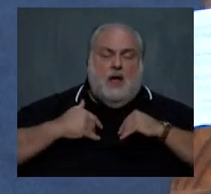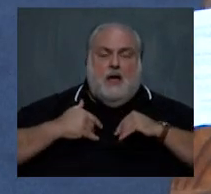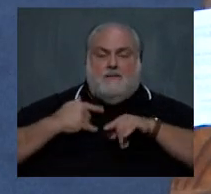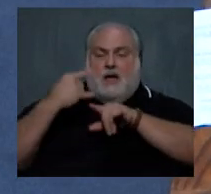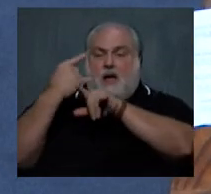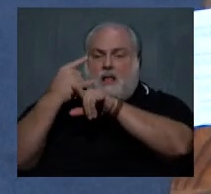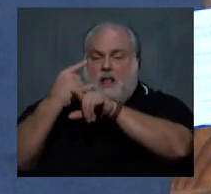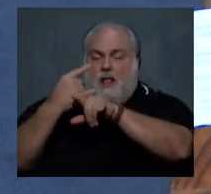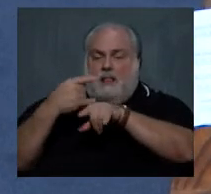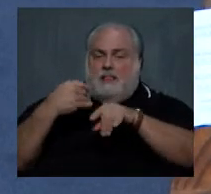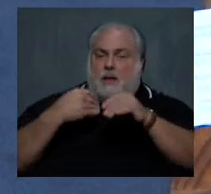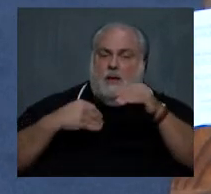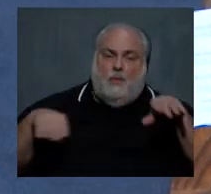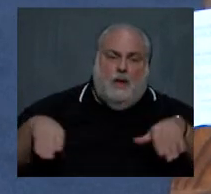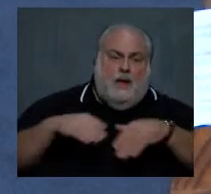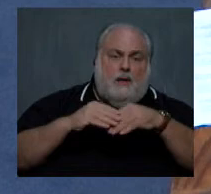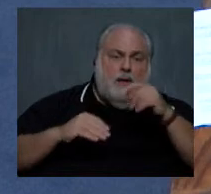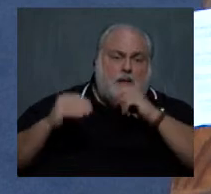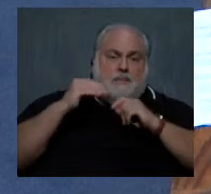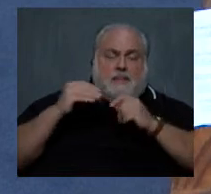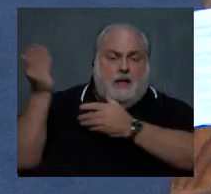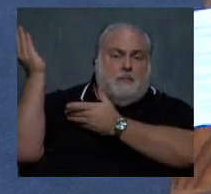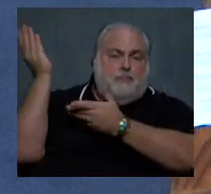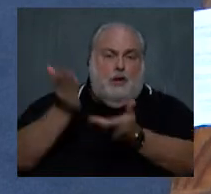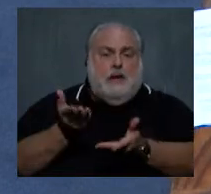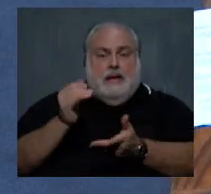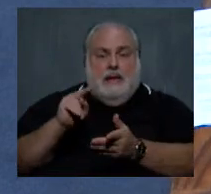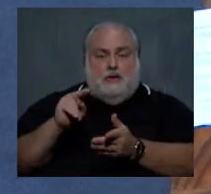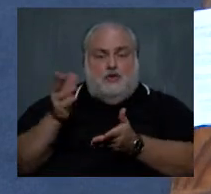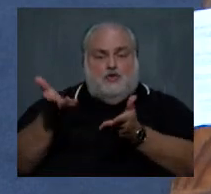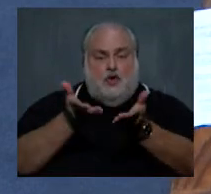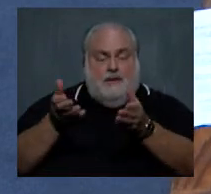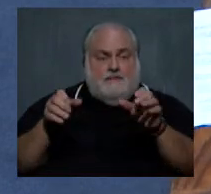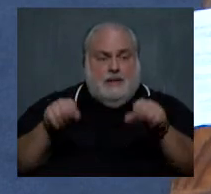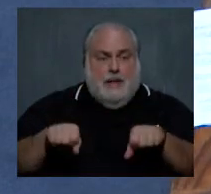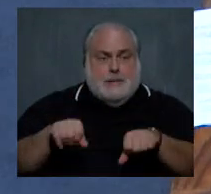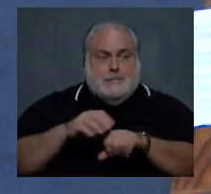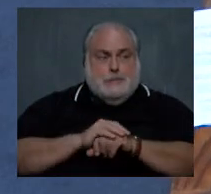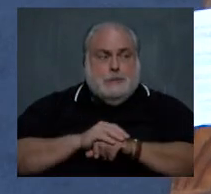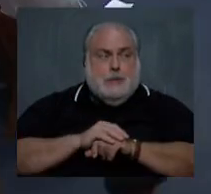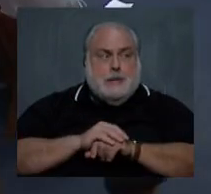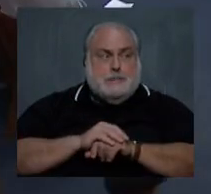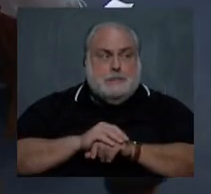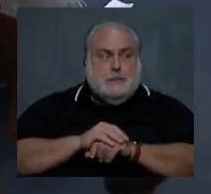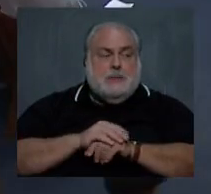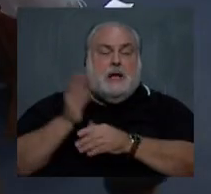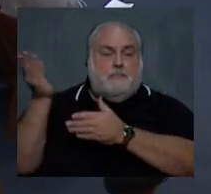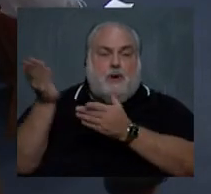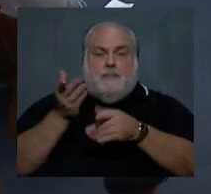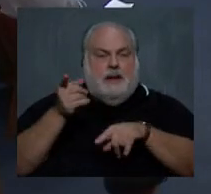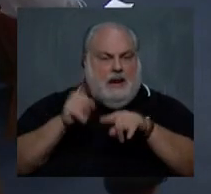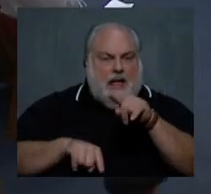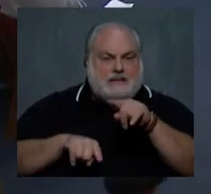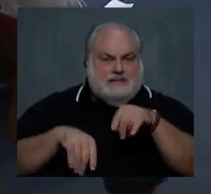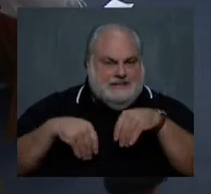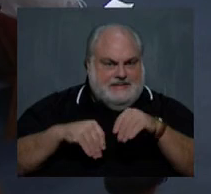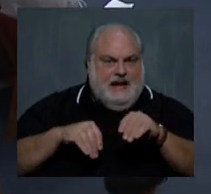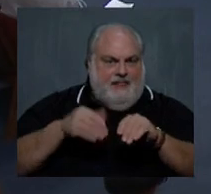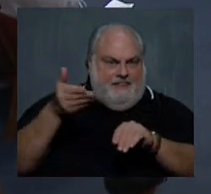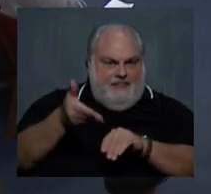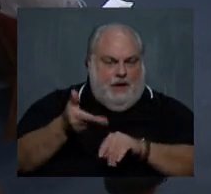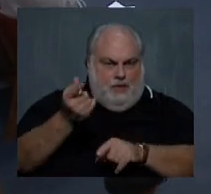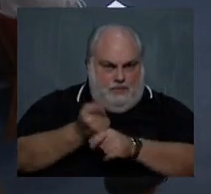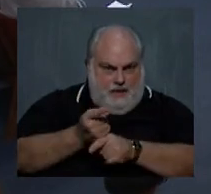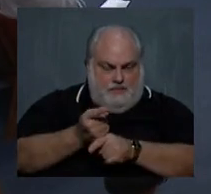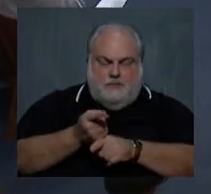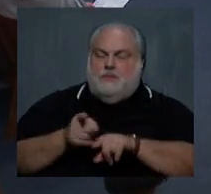at the reception or stuff like that, it's allowed to be brought in. So they can bring liquor into this, but they cannot sell it there.